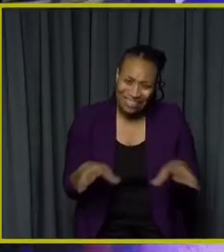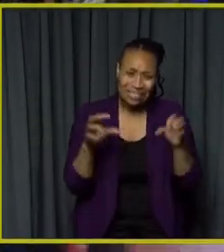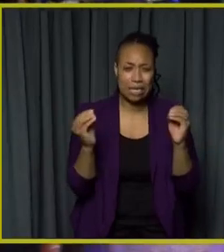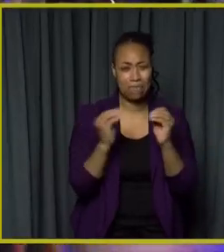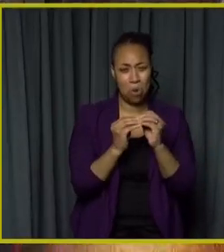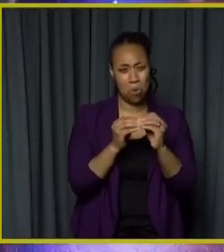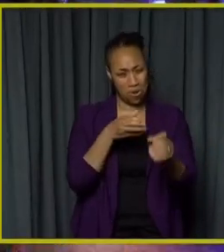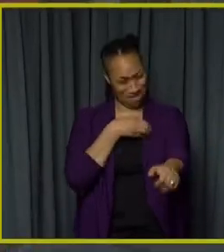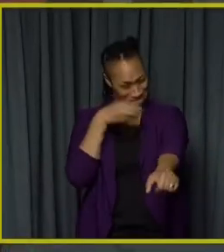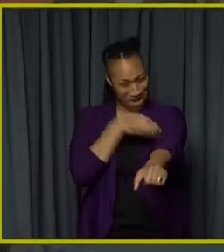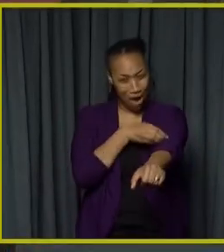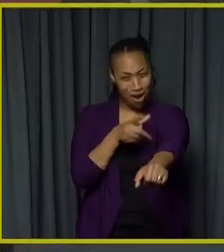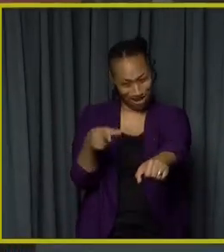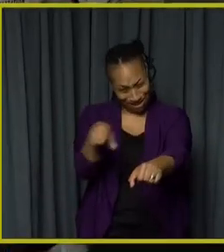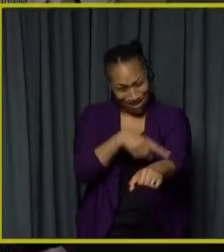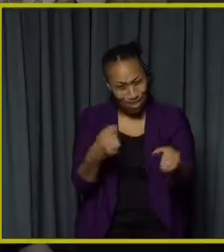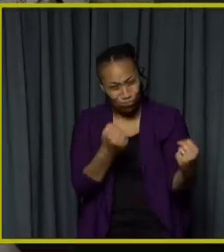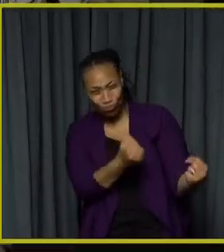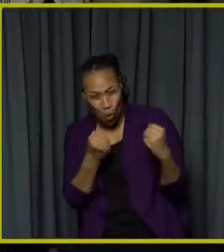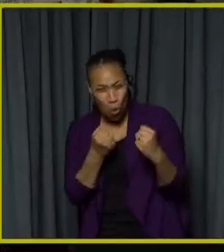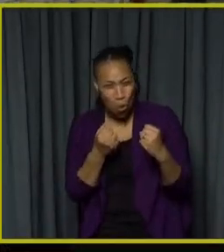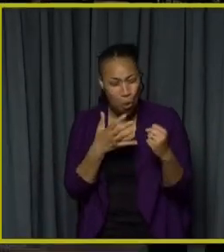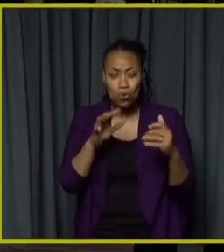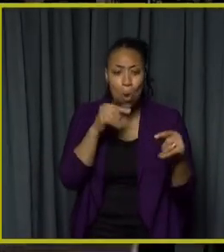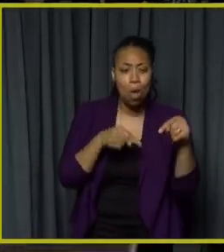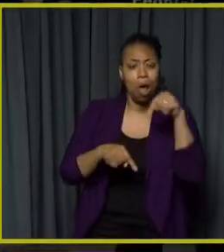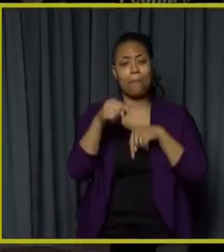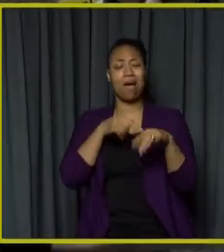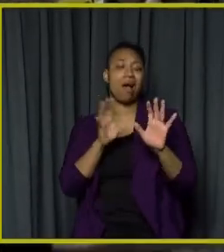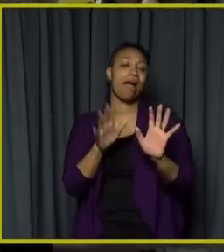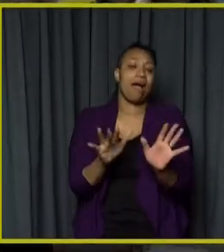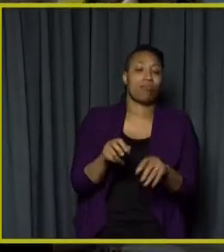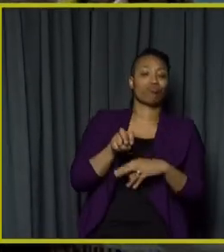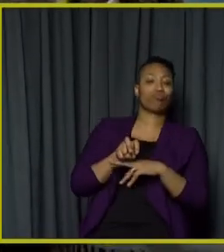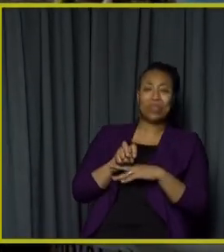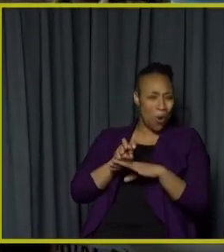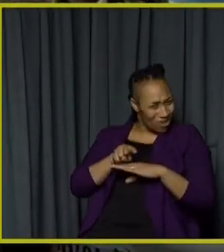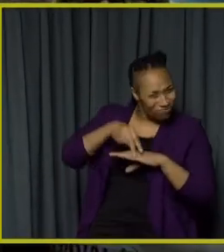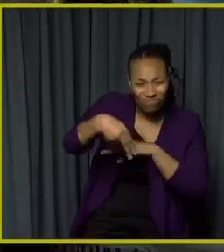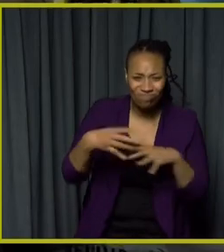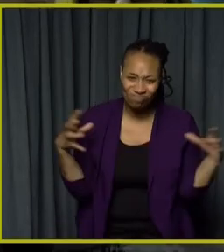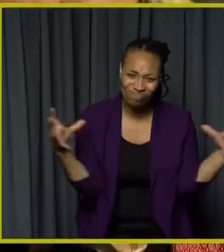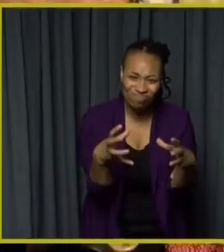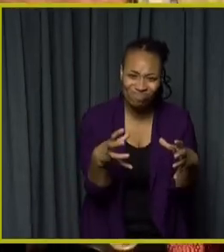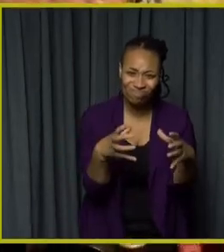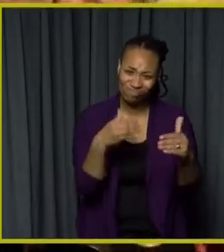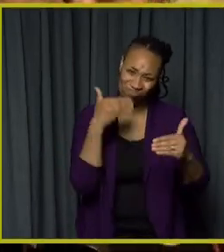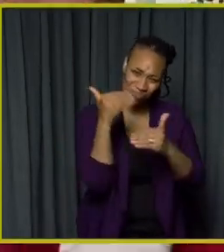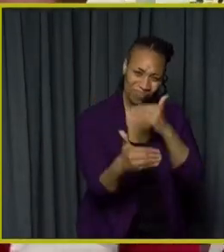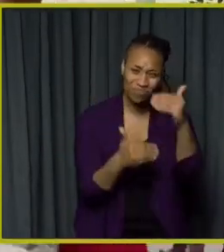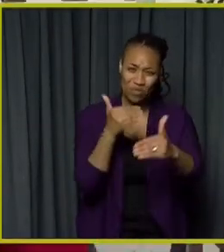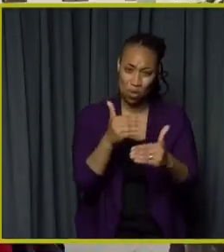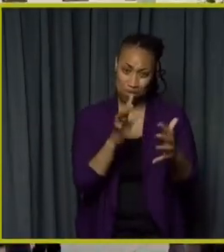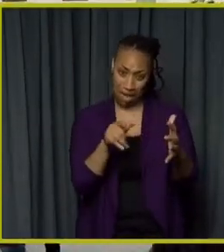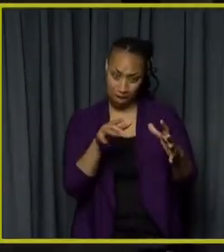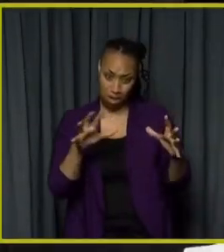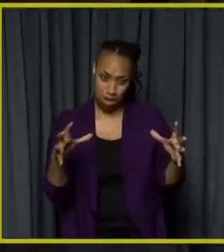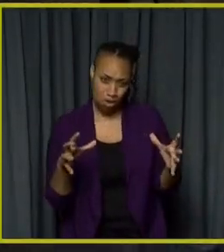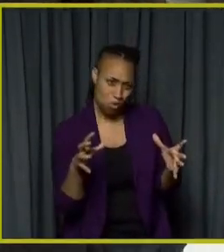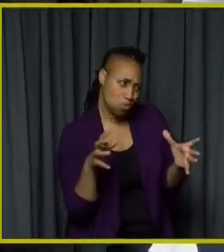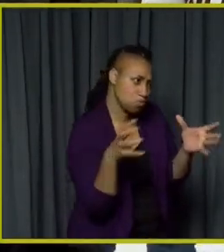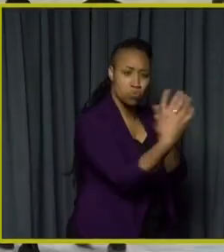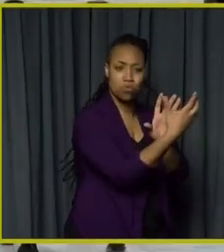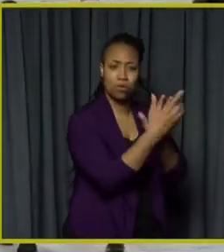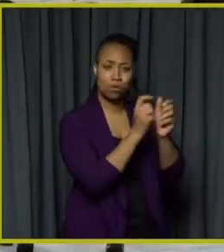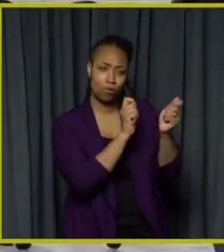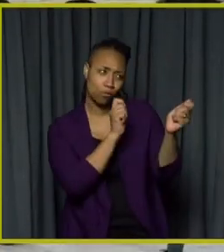It's movement time. It's time to shake this nation, because this nation is locked up. Rise up.